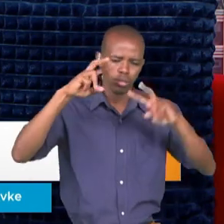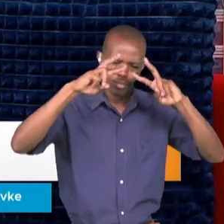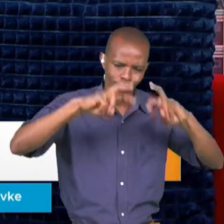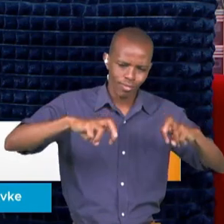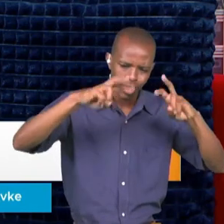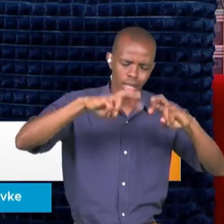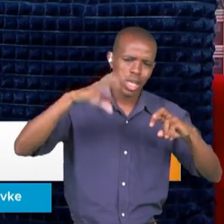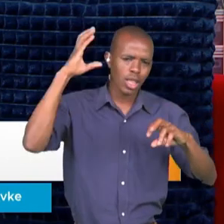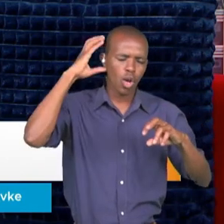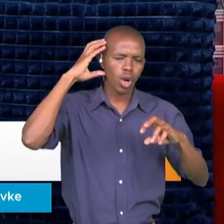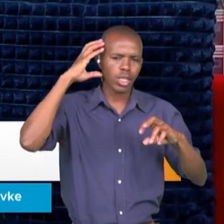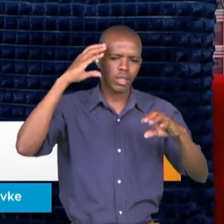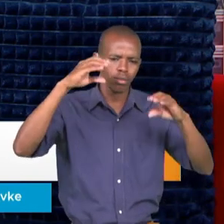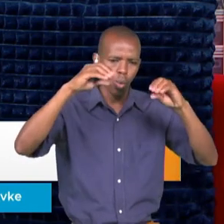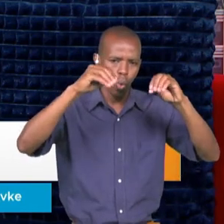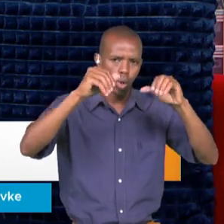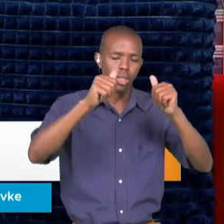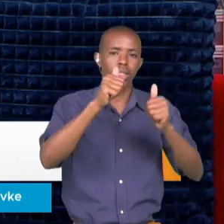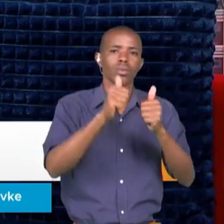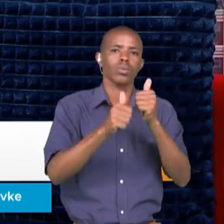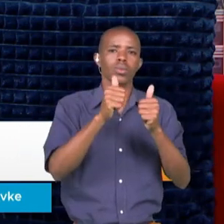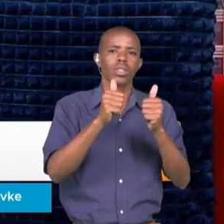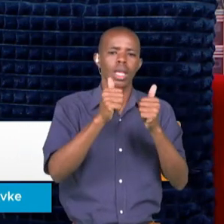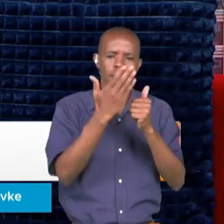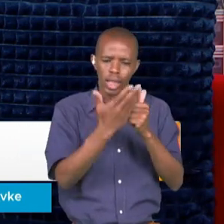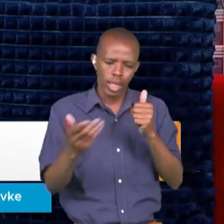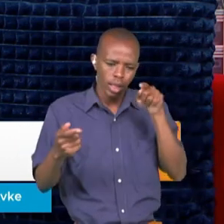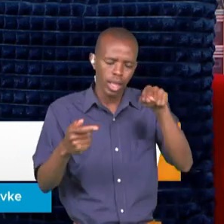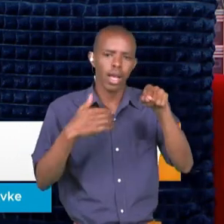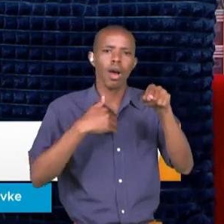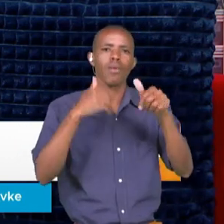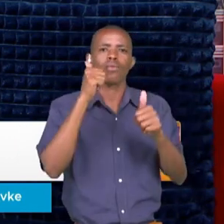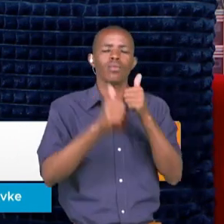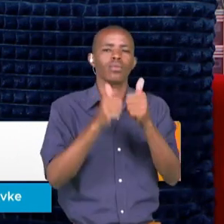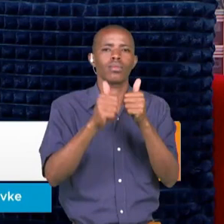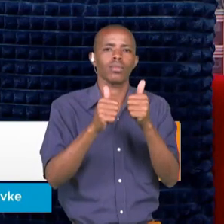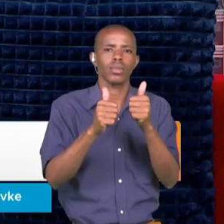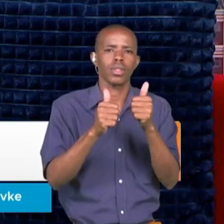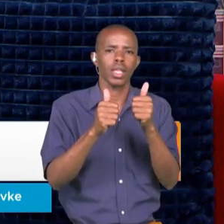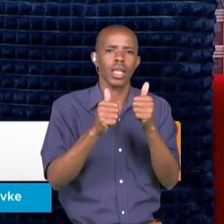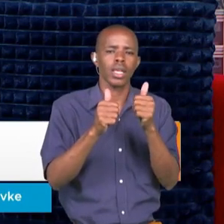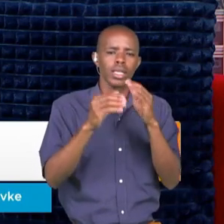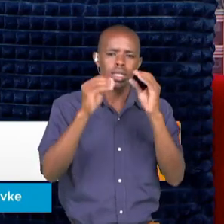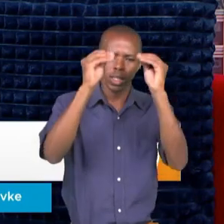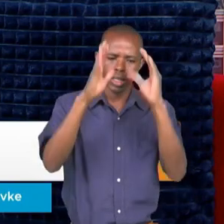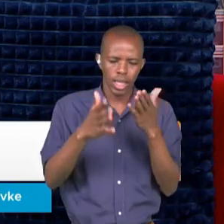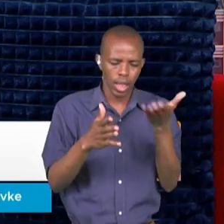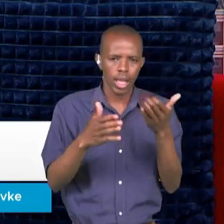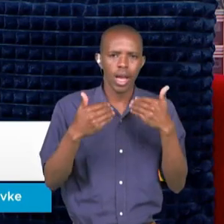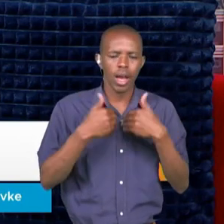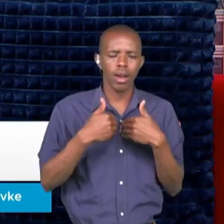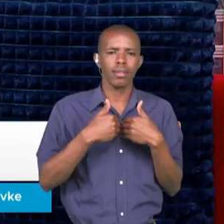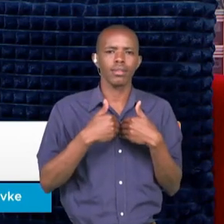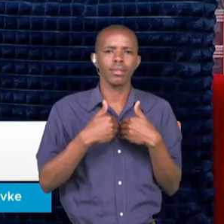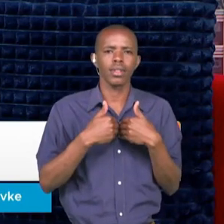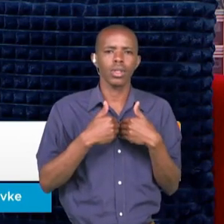college by law? Mm-hmm. What sort of facilities do they have? What sort of personnel do they have on board